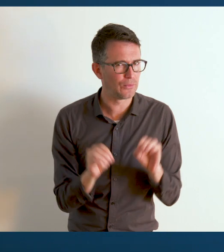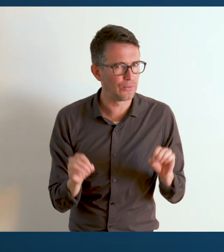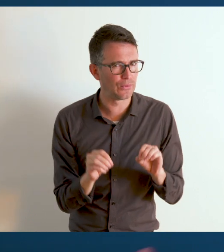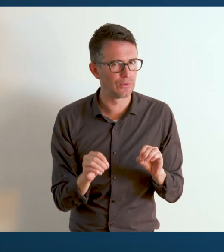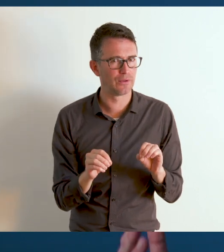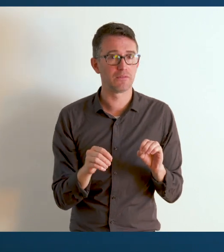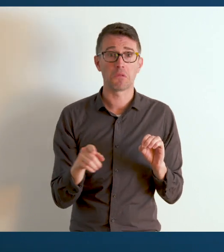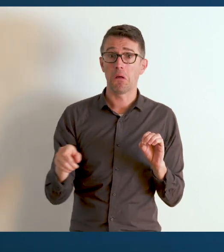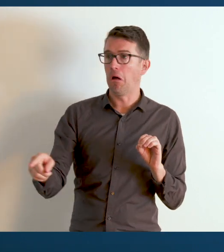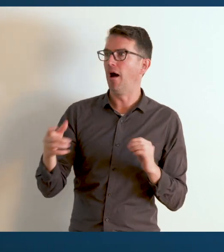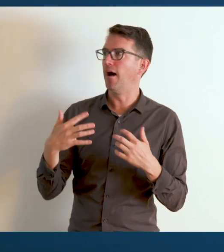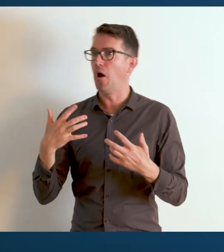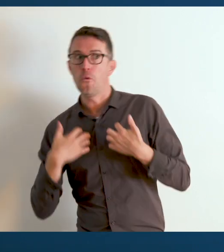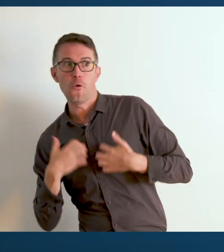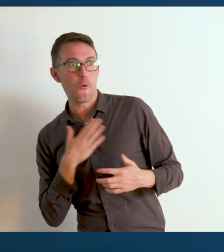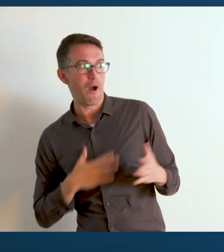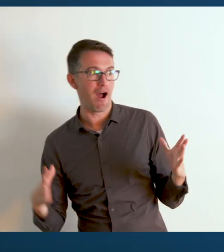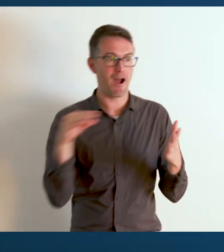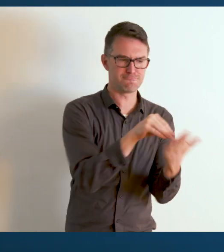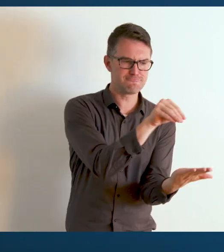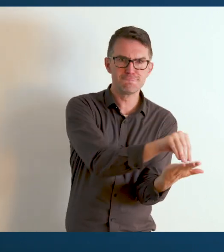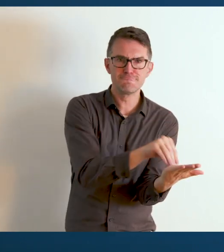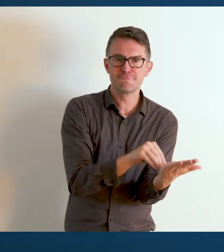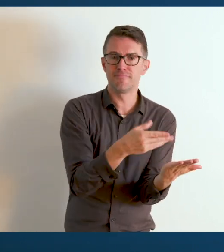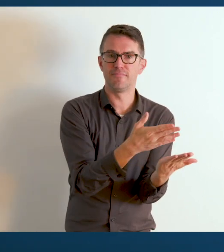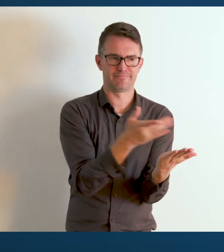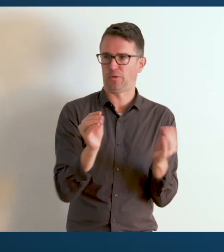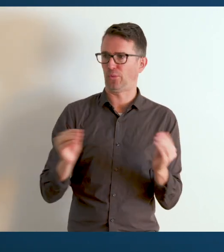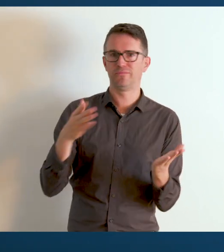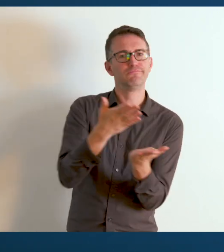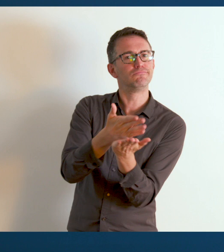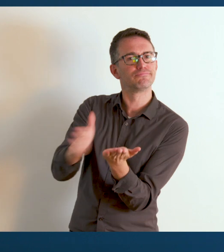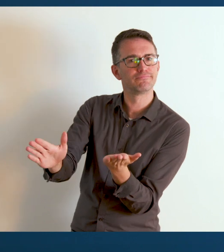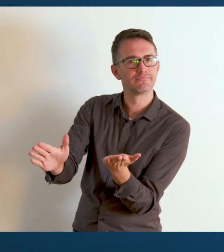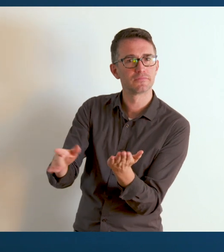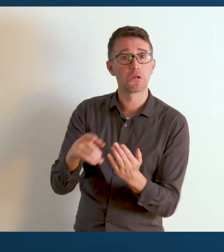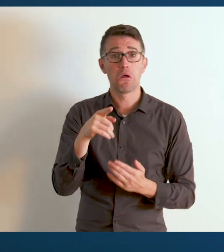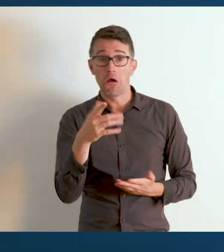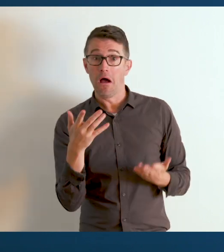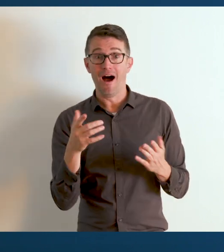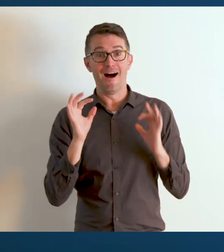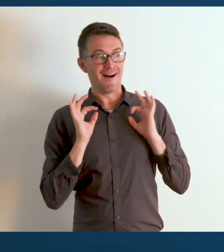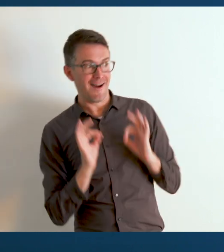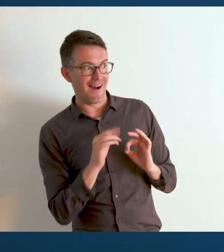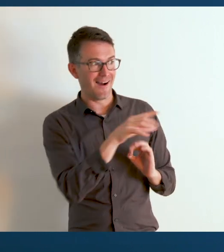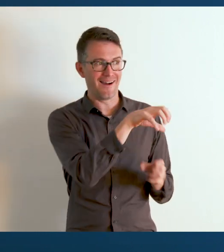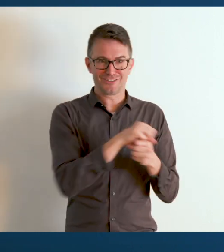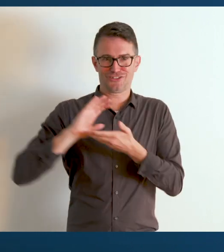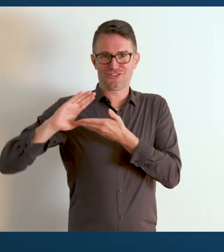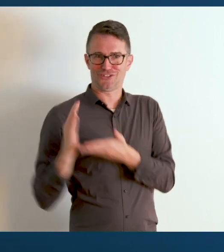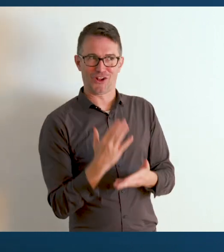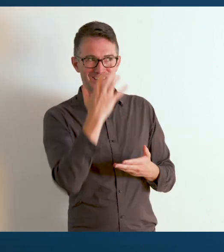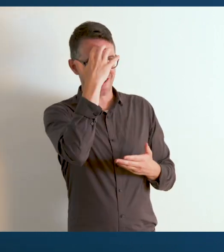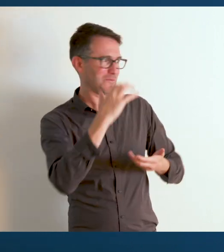really, to go and become registered. So you're left off. Even though you might benefit from services, you wouldn't